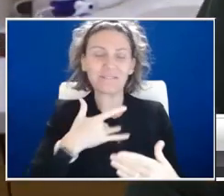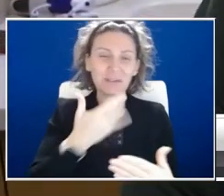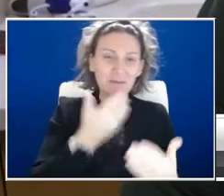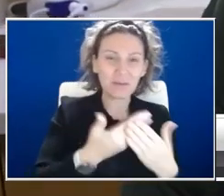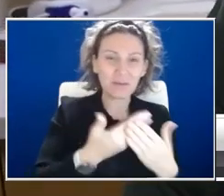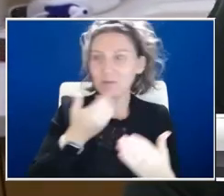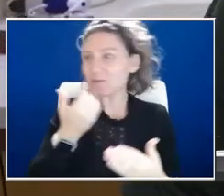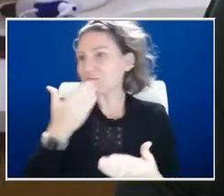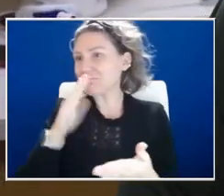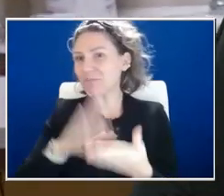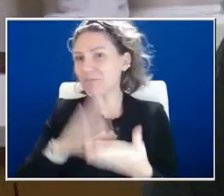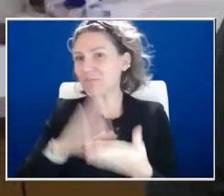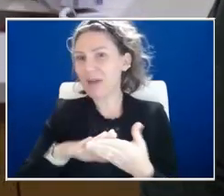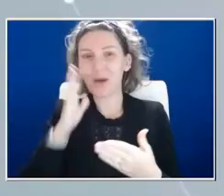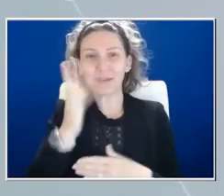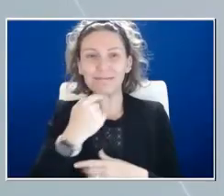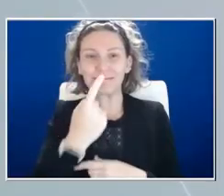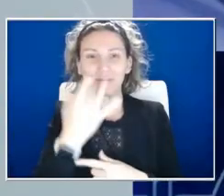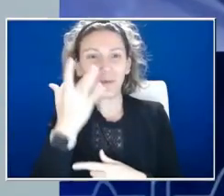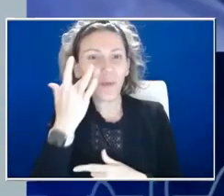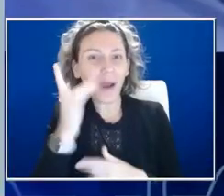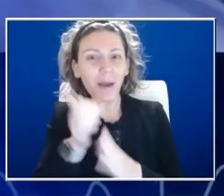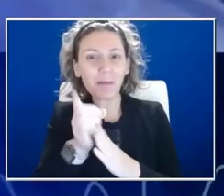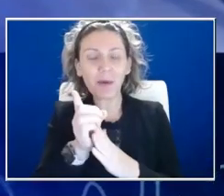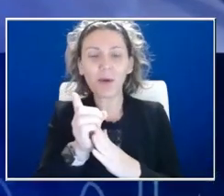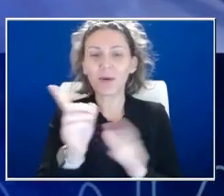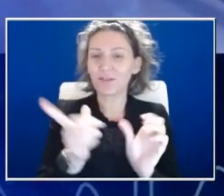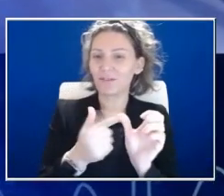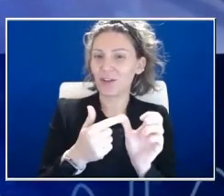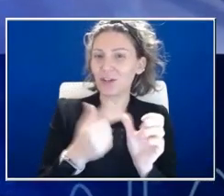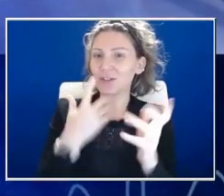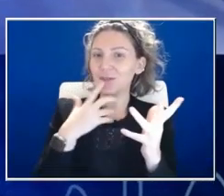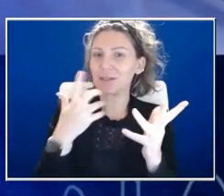moment. But first, let's get to our morning rounds.